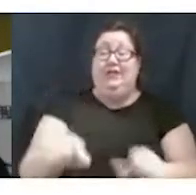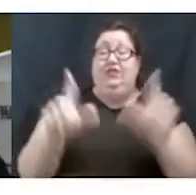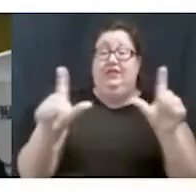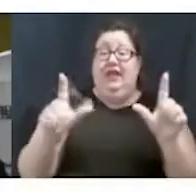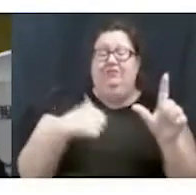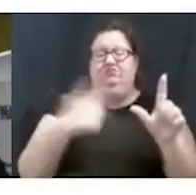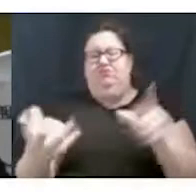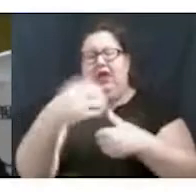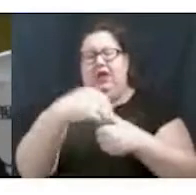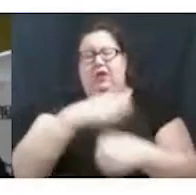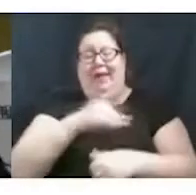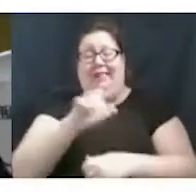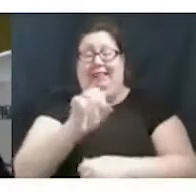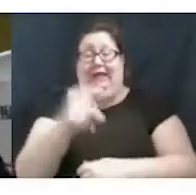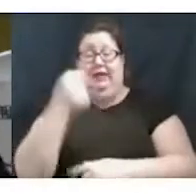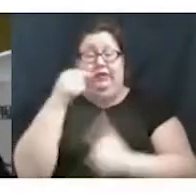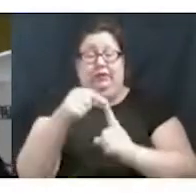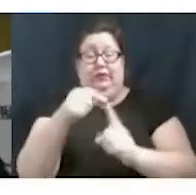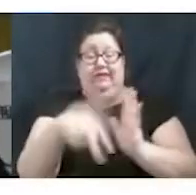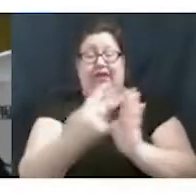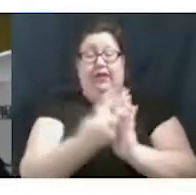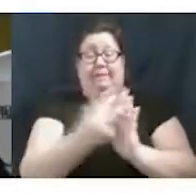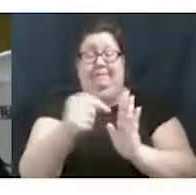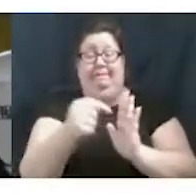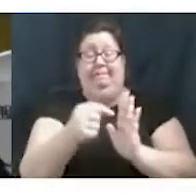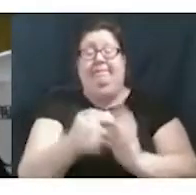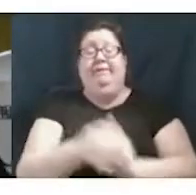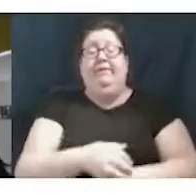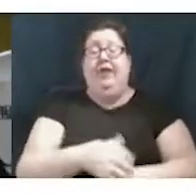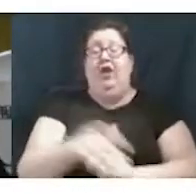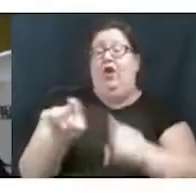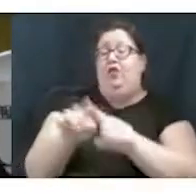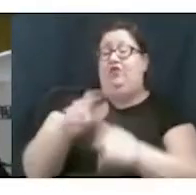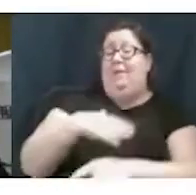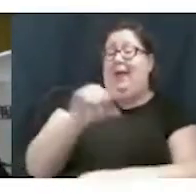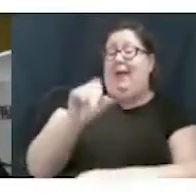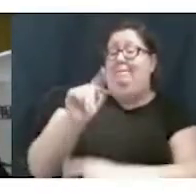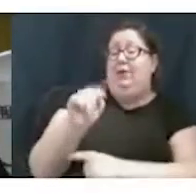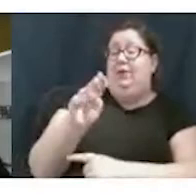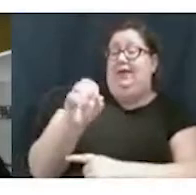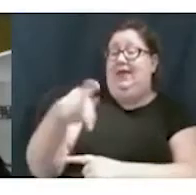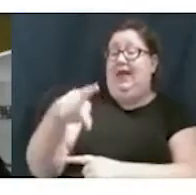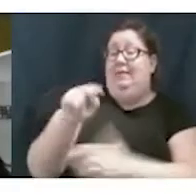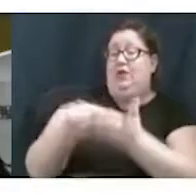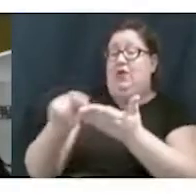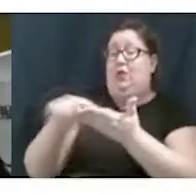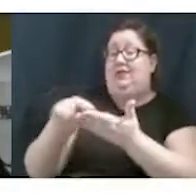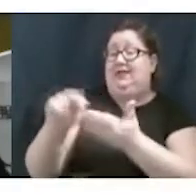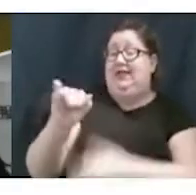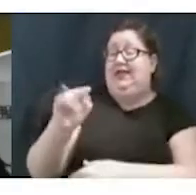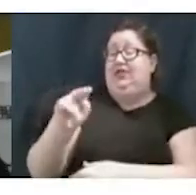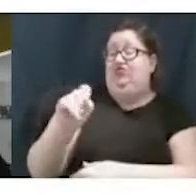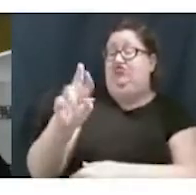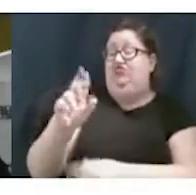my link to the video and also my bootcamp notes instructor key. So while I have